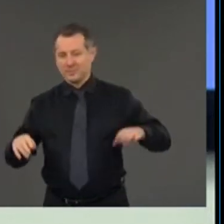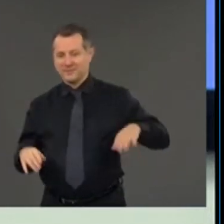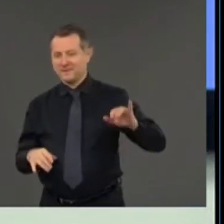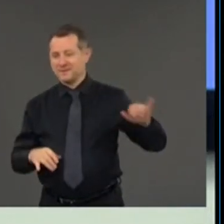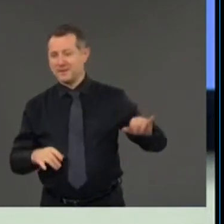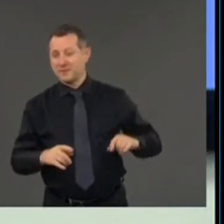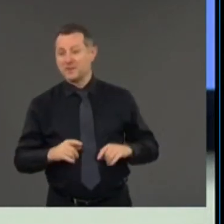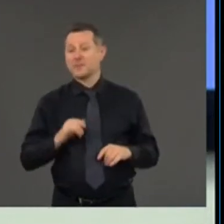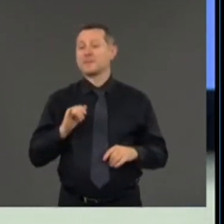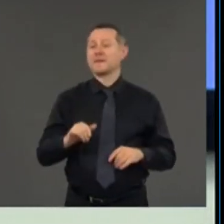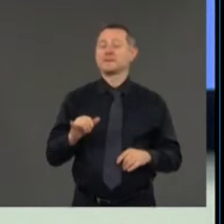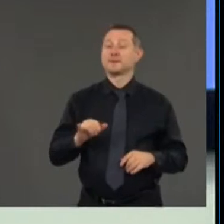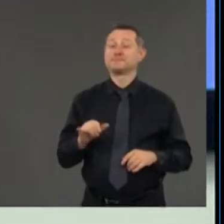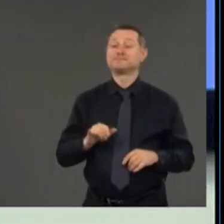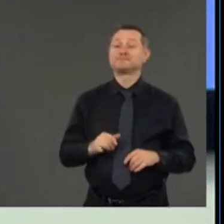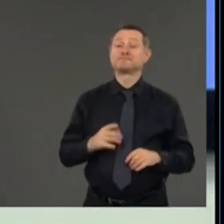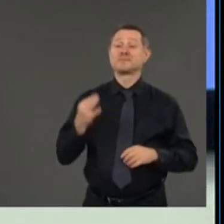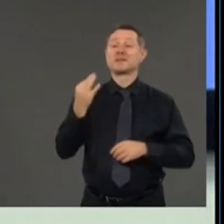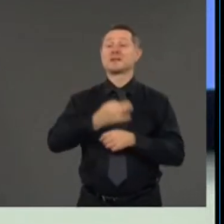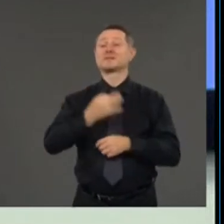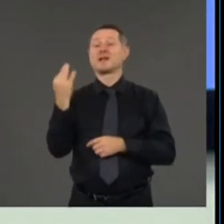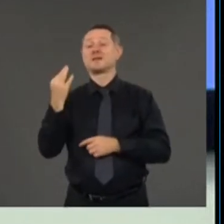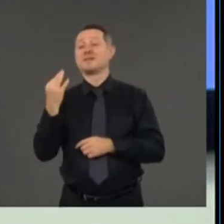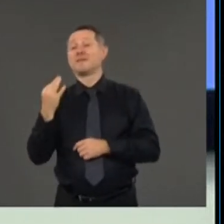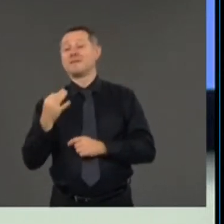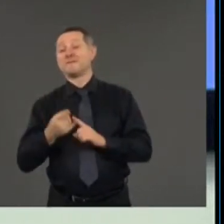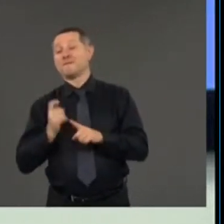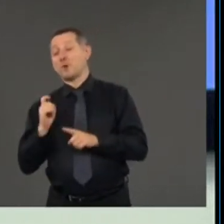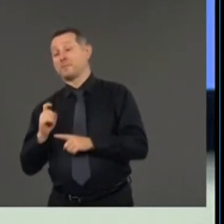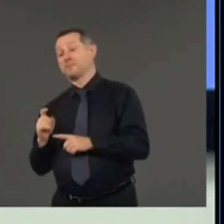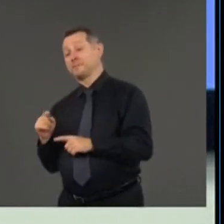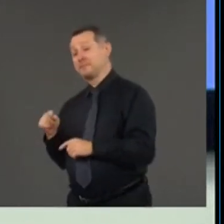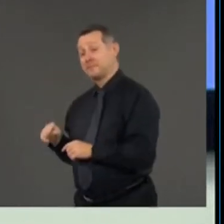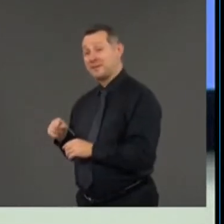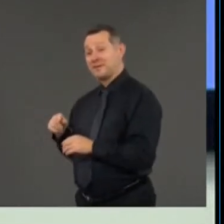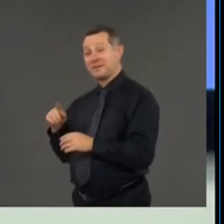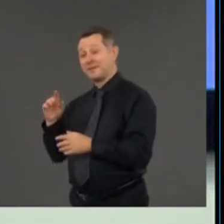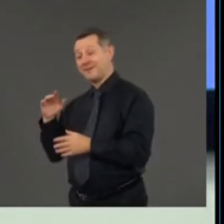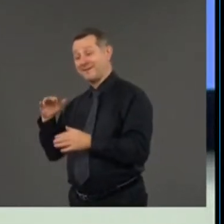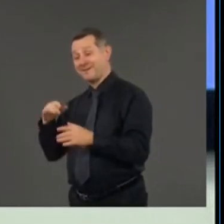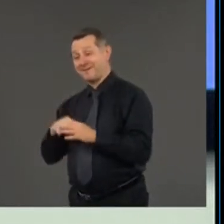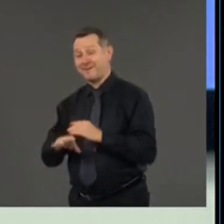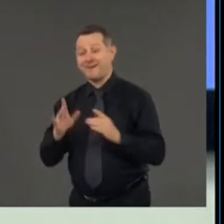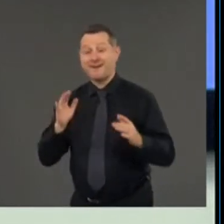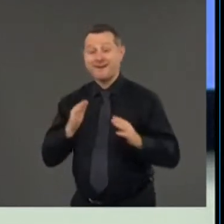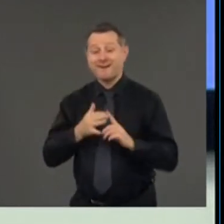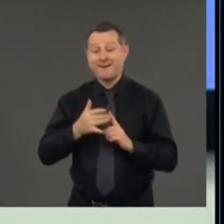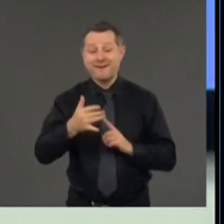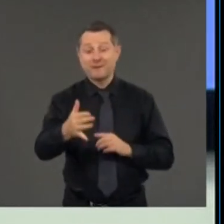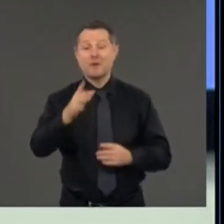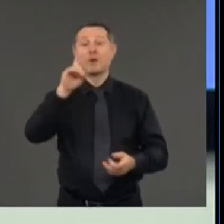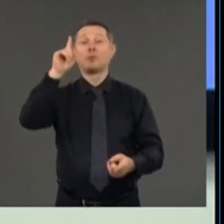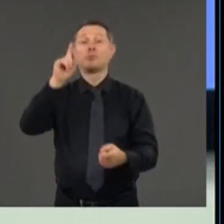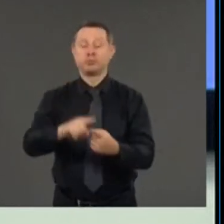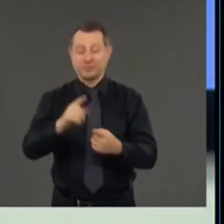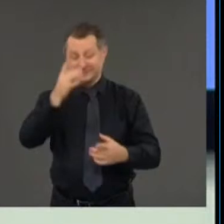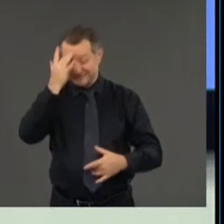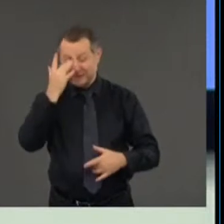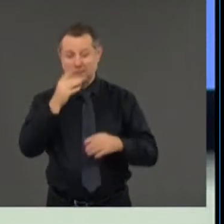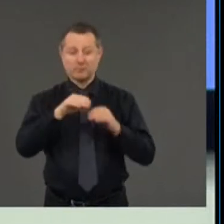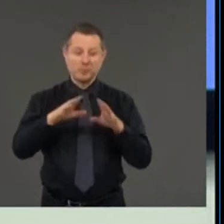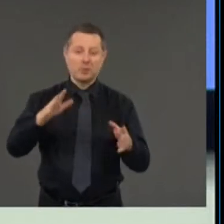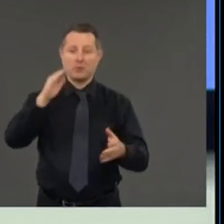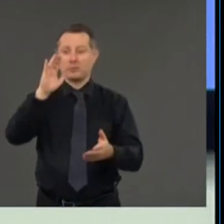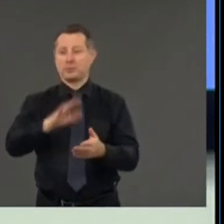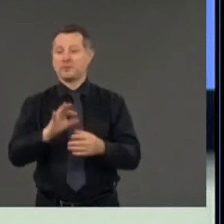9 days from when infectivity essentially reaches 0, means that that would not support, it would not be supported